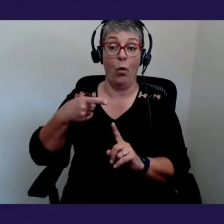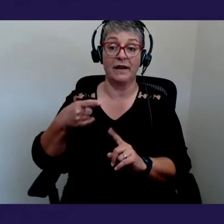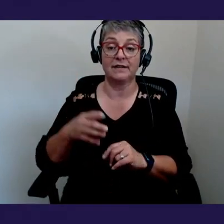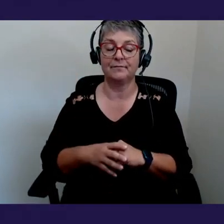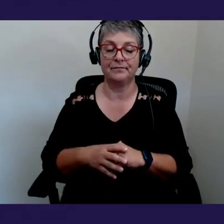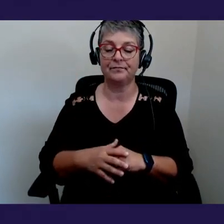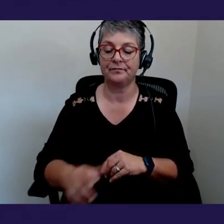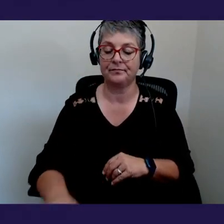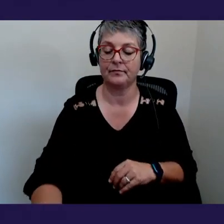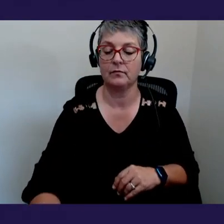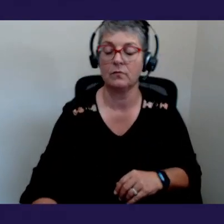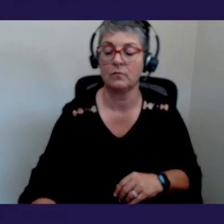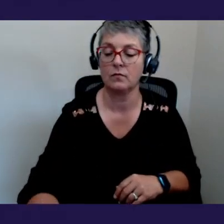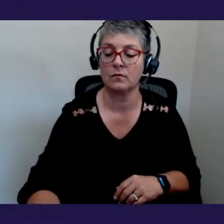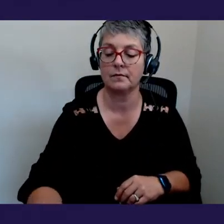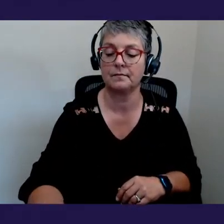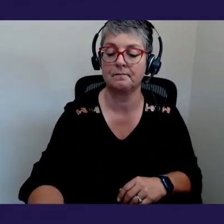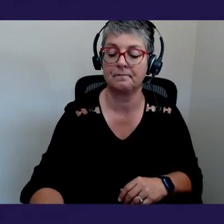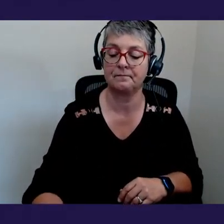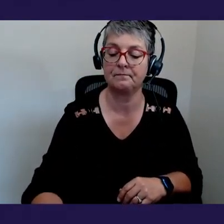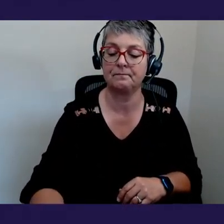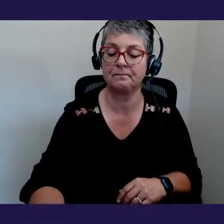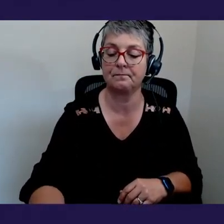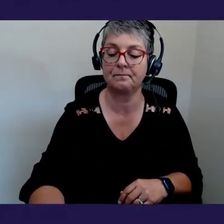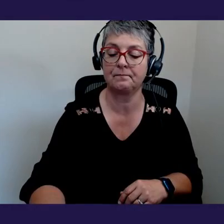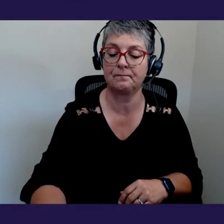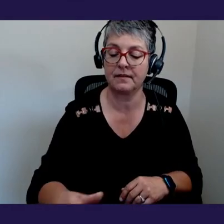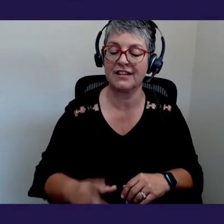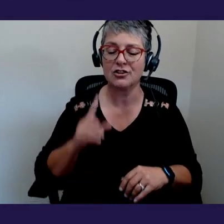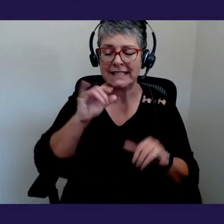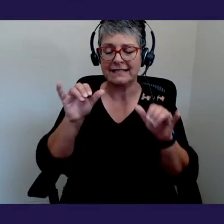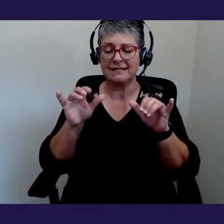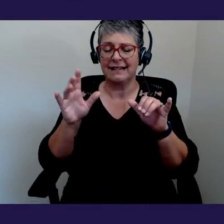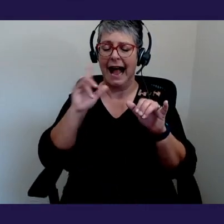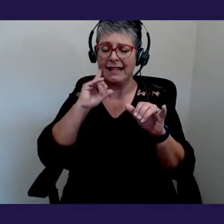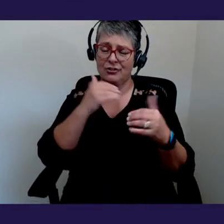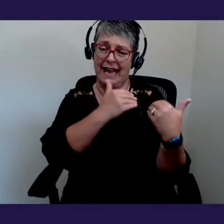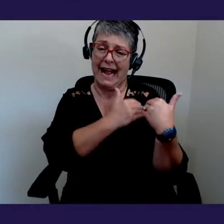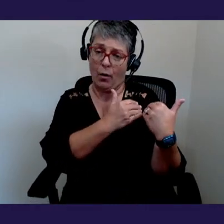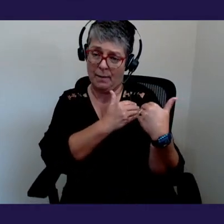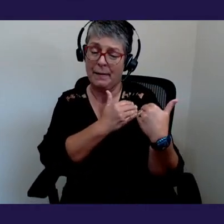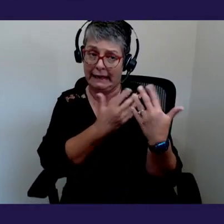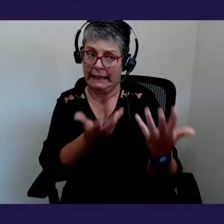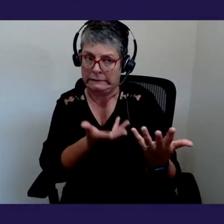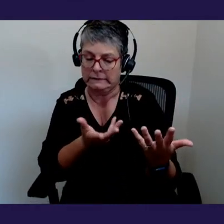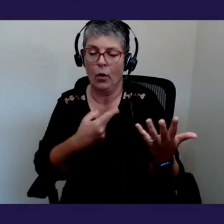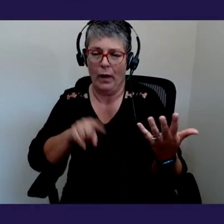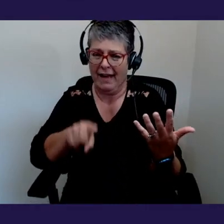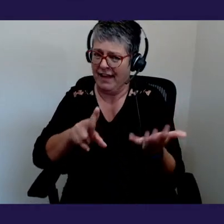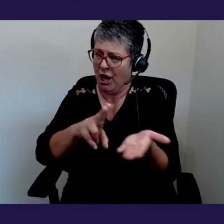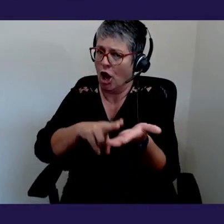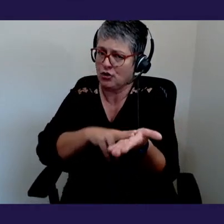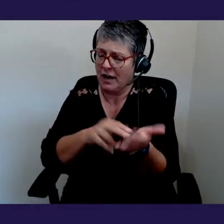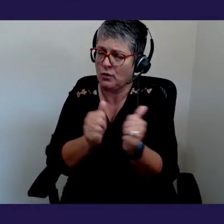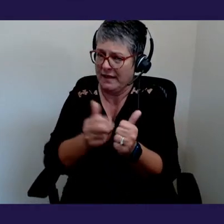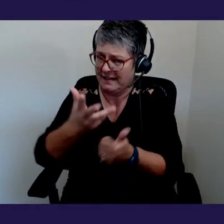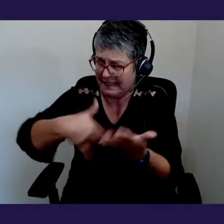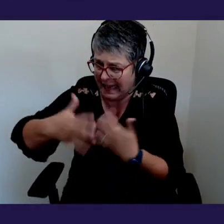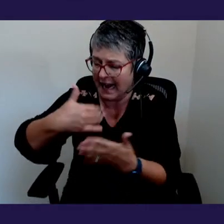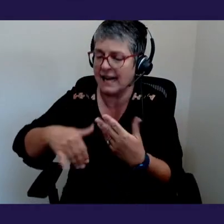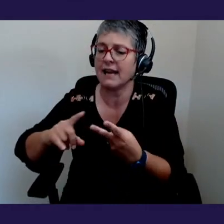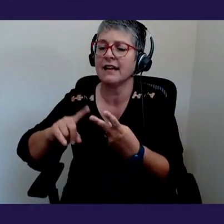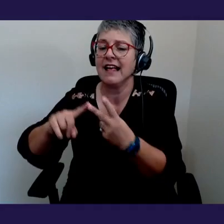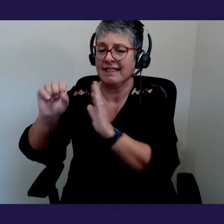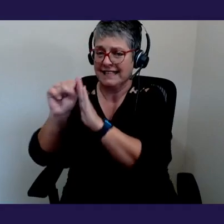of accountability for nurses, for physicians. We have a contract with society and we are licensed by the state to carry